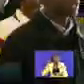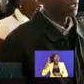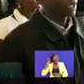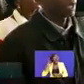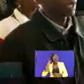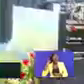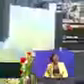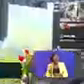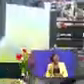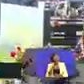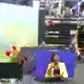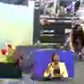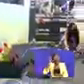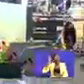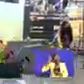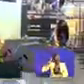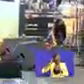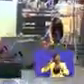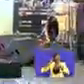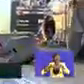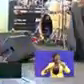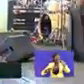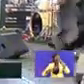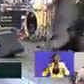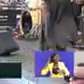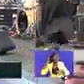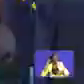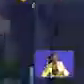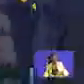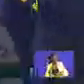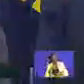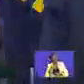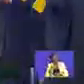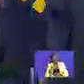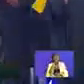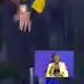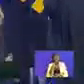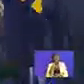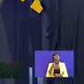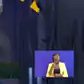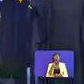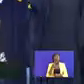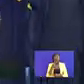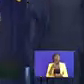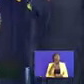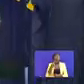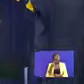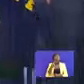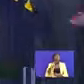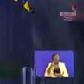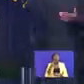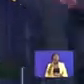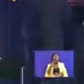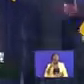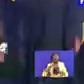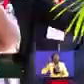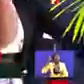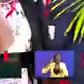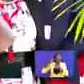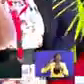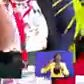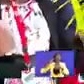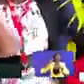Theory I hear Theory I hear the do you hear the